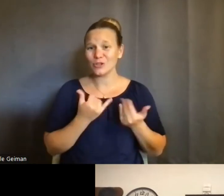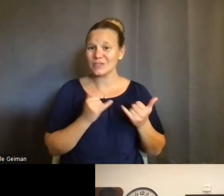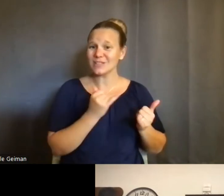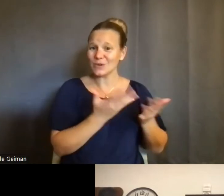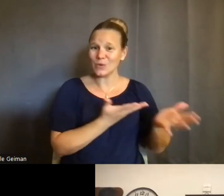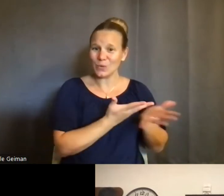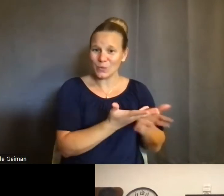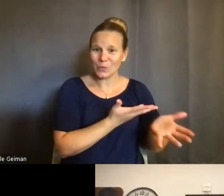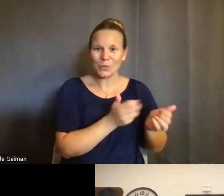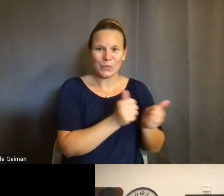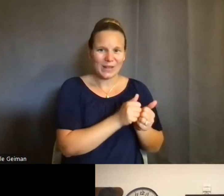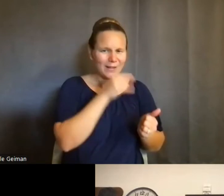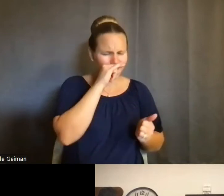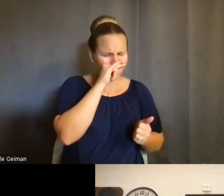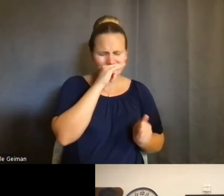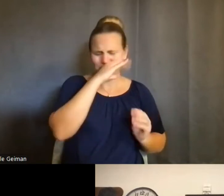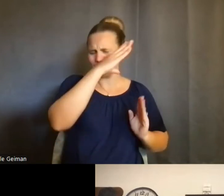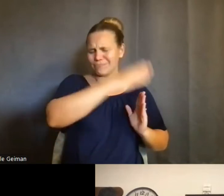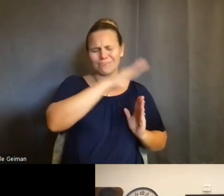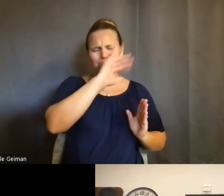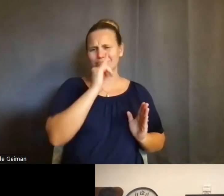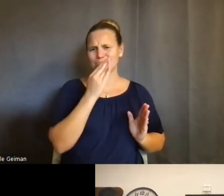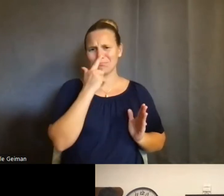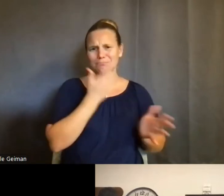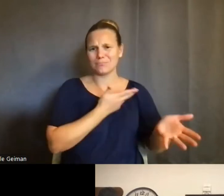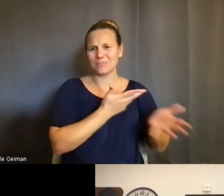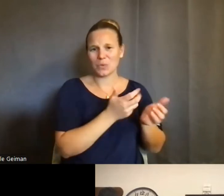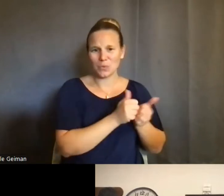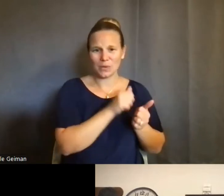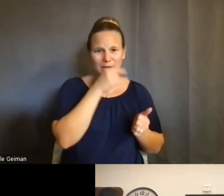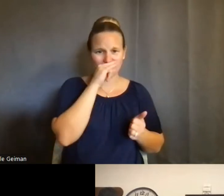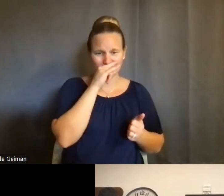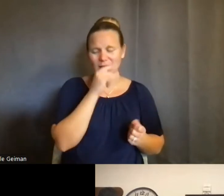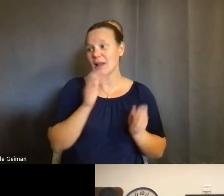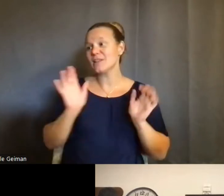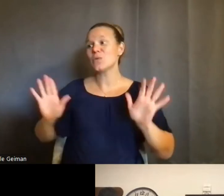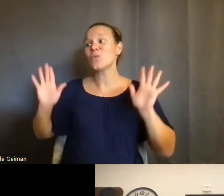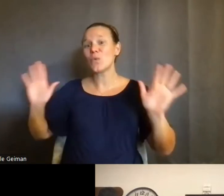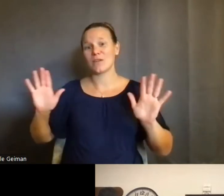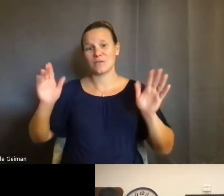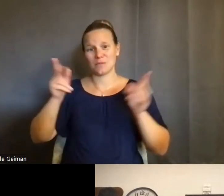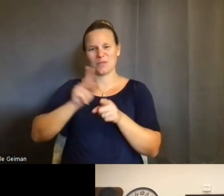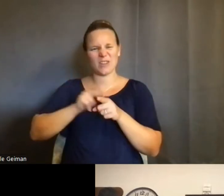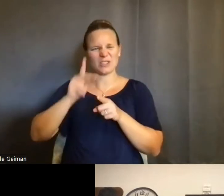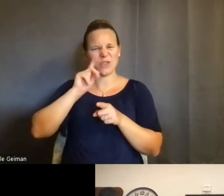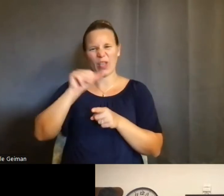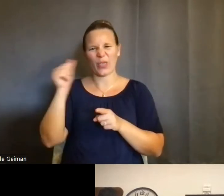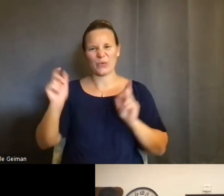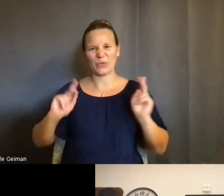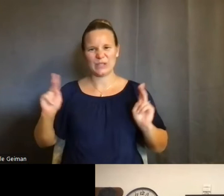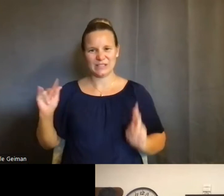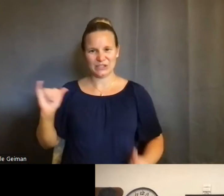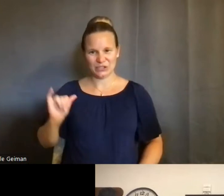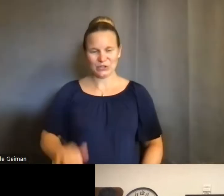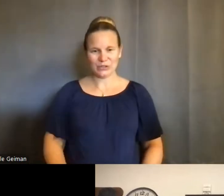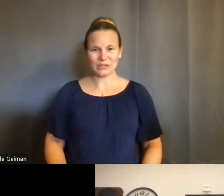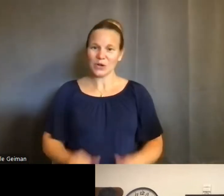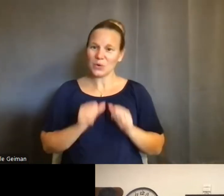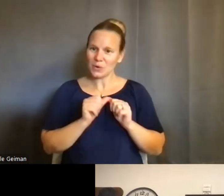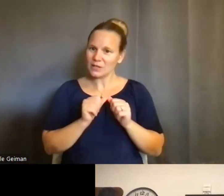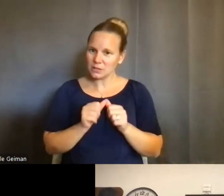working with kids, and it is just it's a wonderful profession for many other reasons too. So continue to explore that.